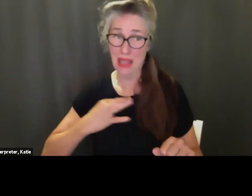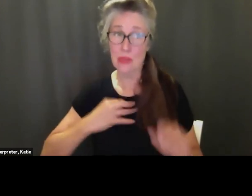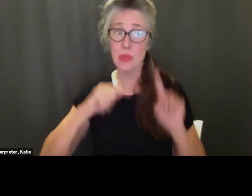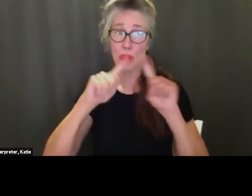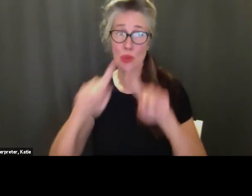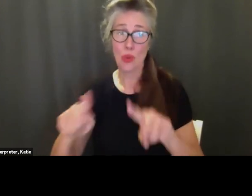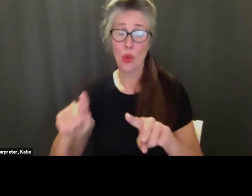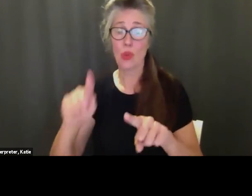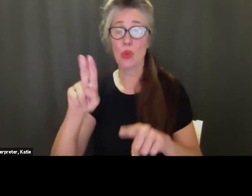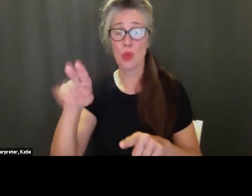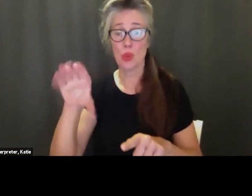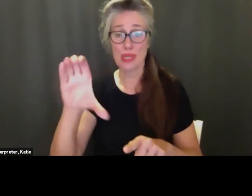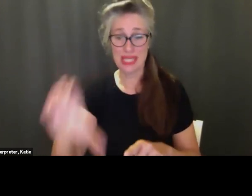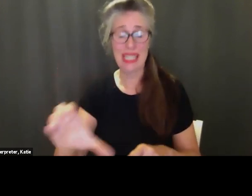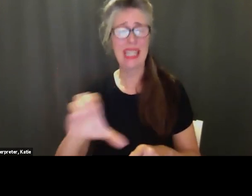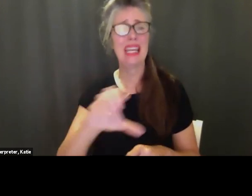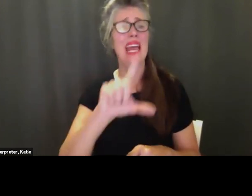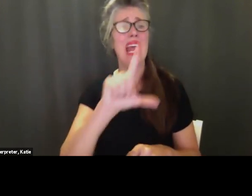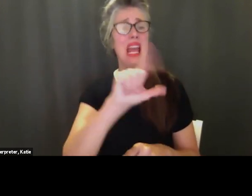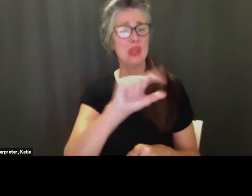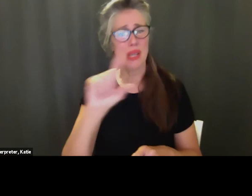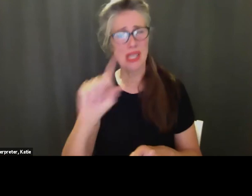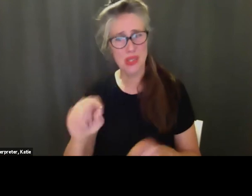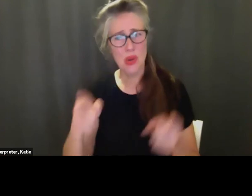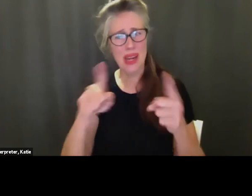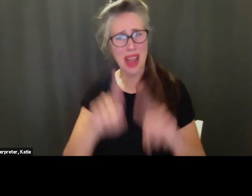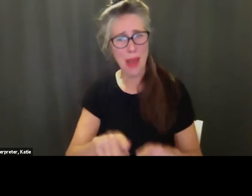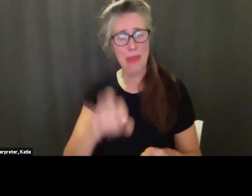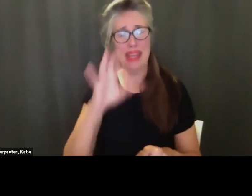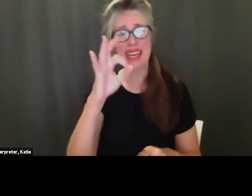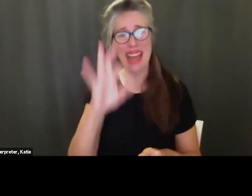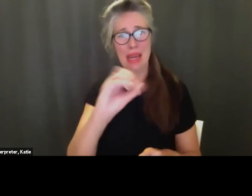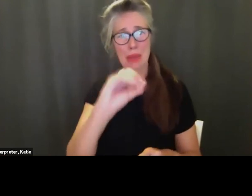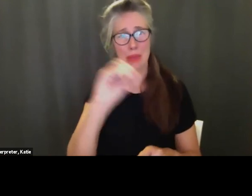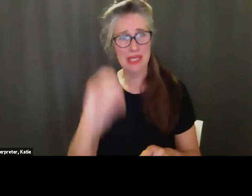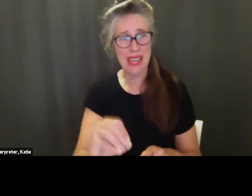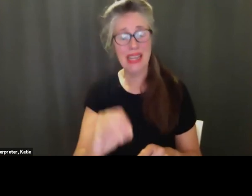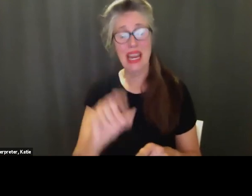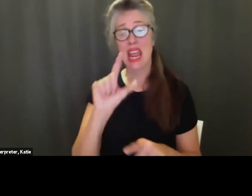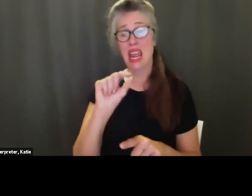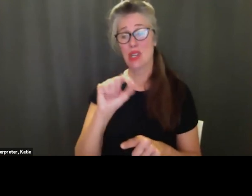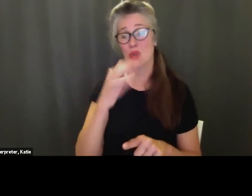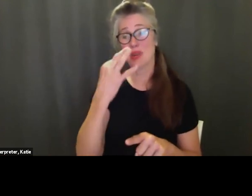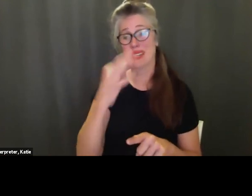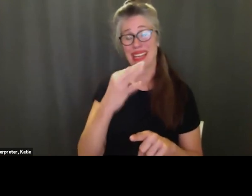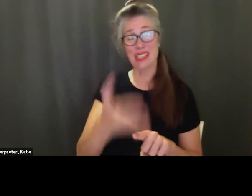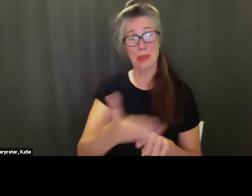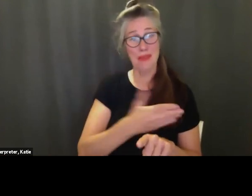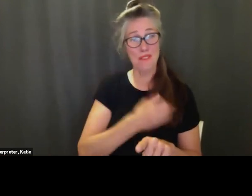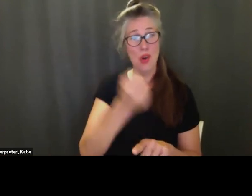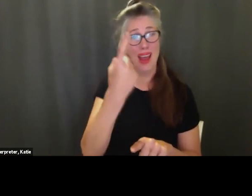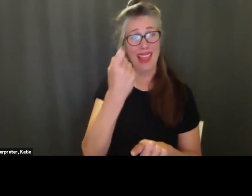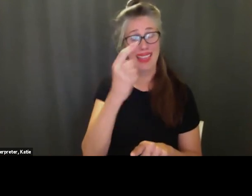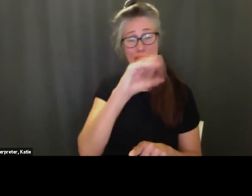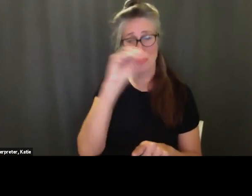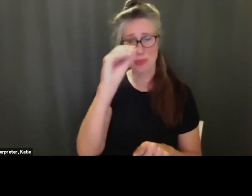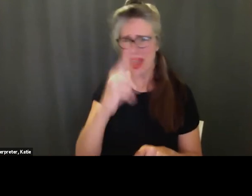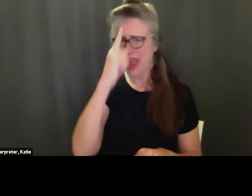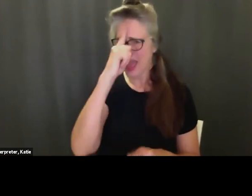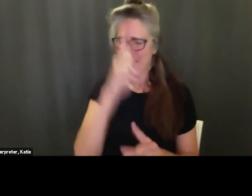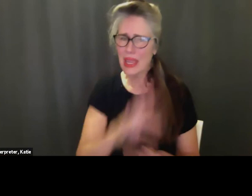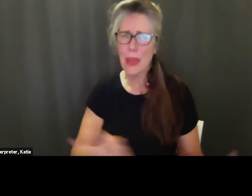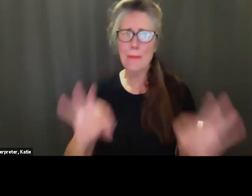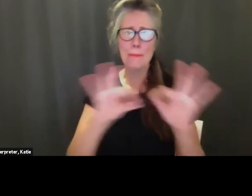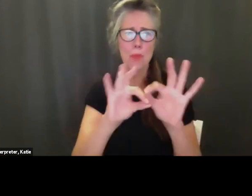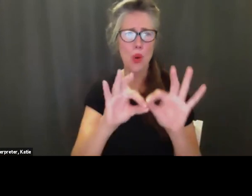in 2020, it was 9%. And in 2019, it was 11%. Literacy, I think, is a key